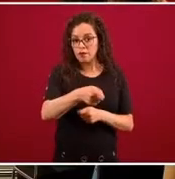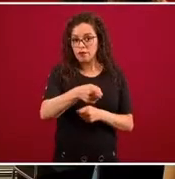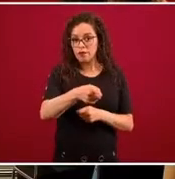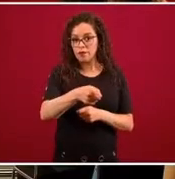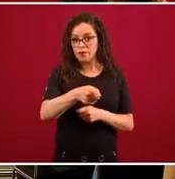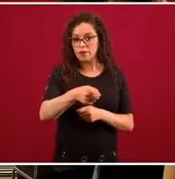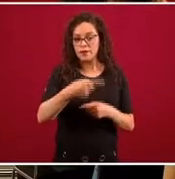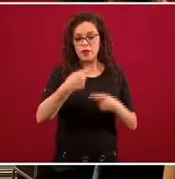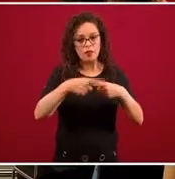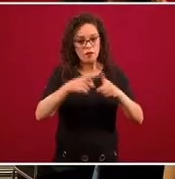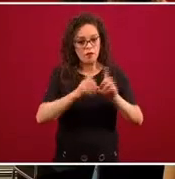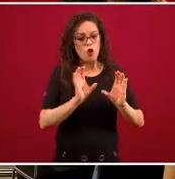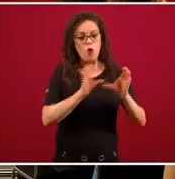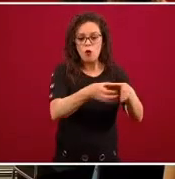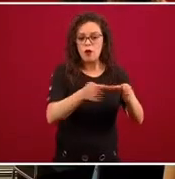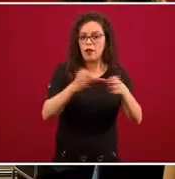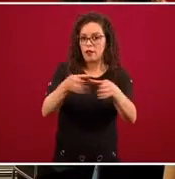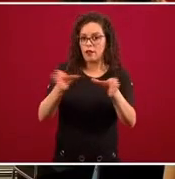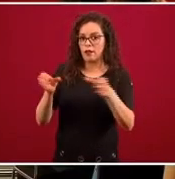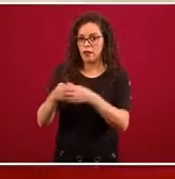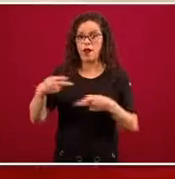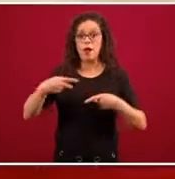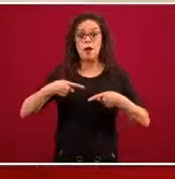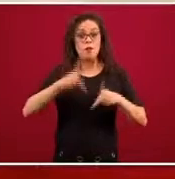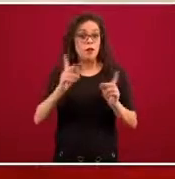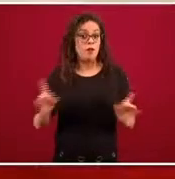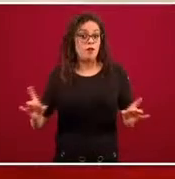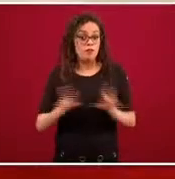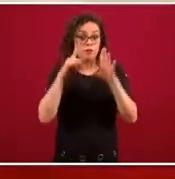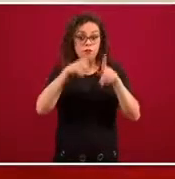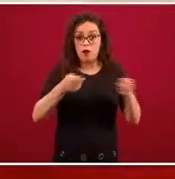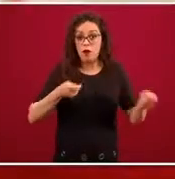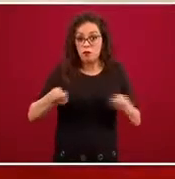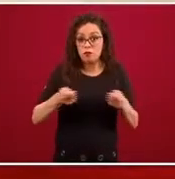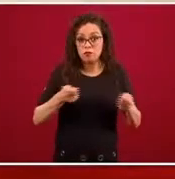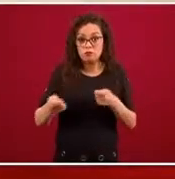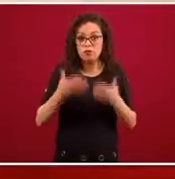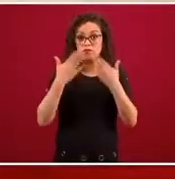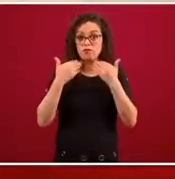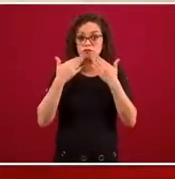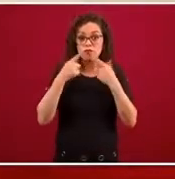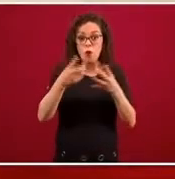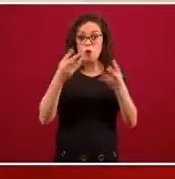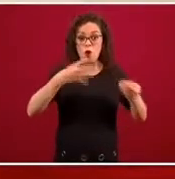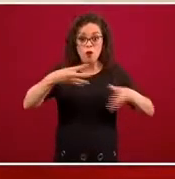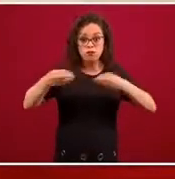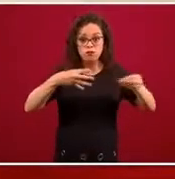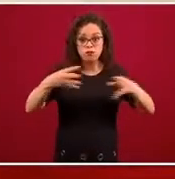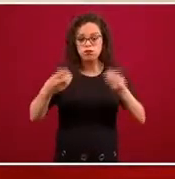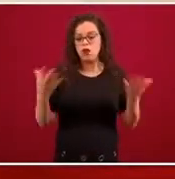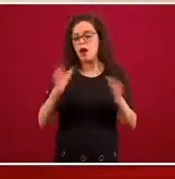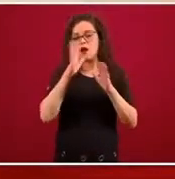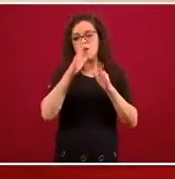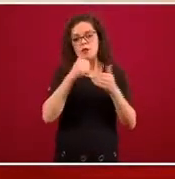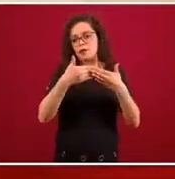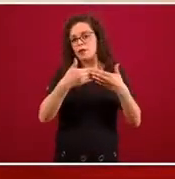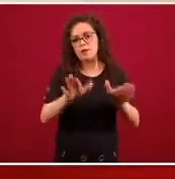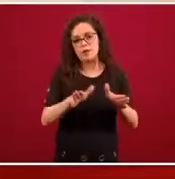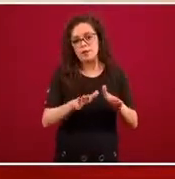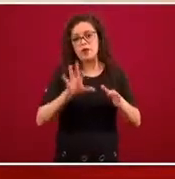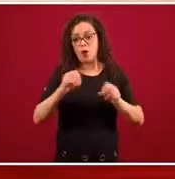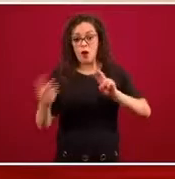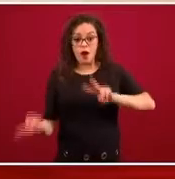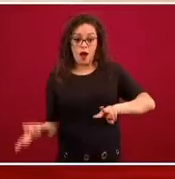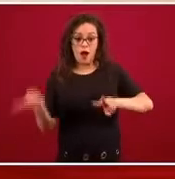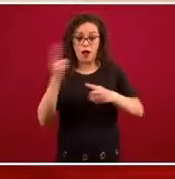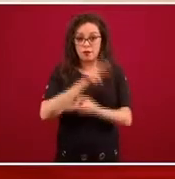under control. Sometimes, for example, those municipalities and those regions that we are currently identifying